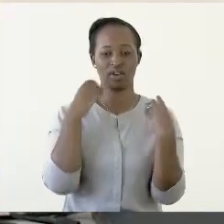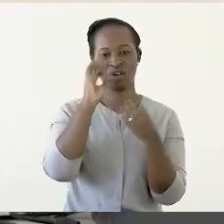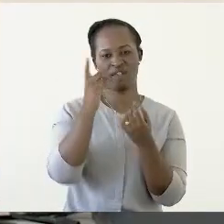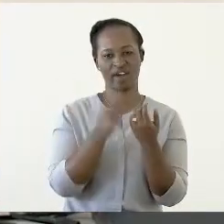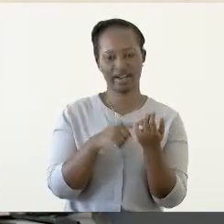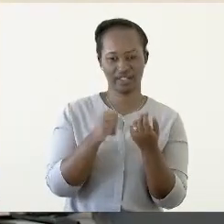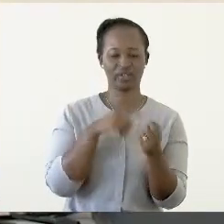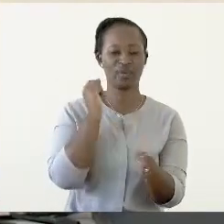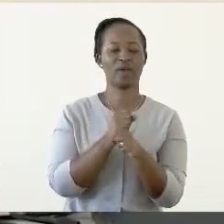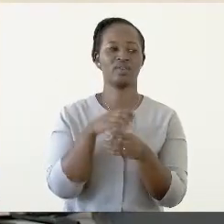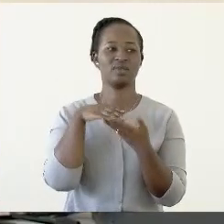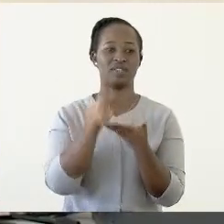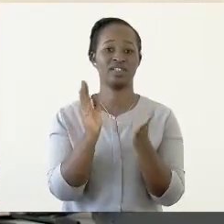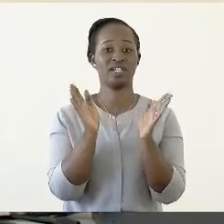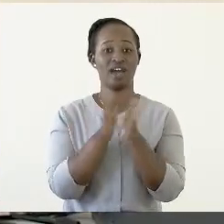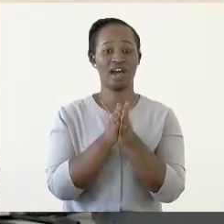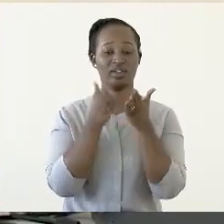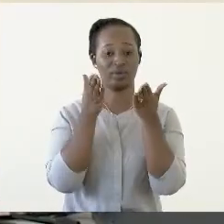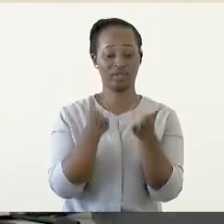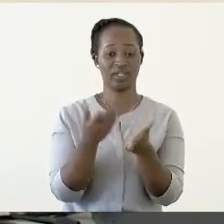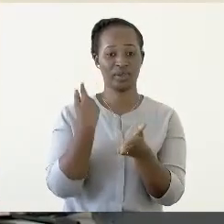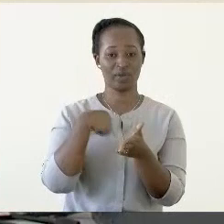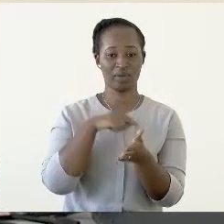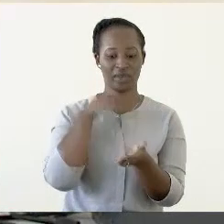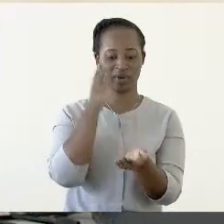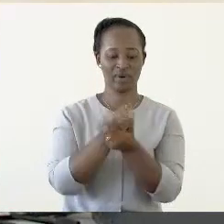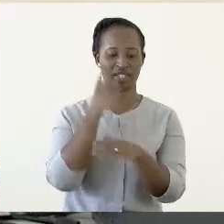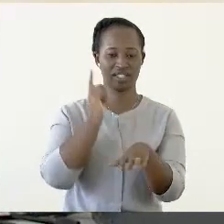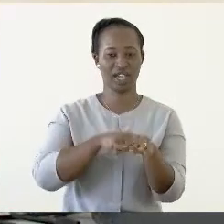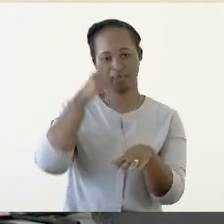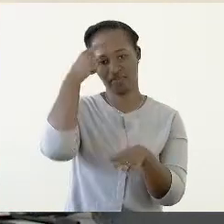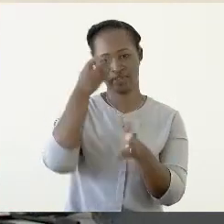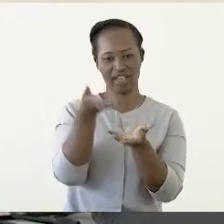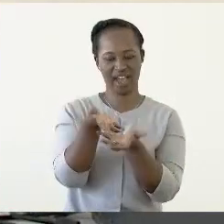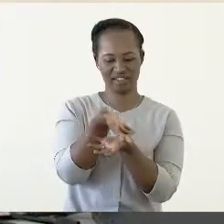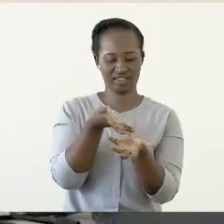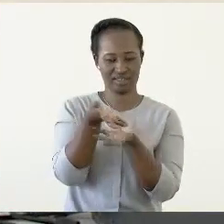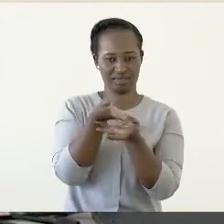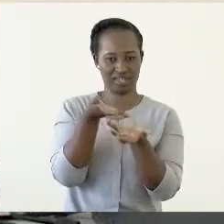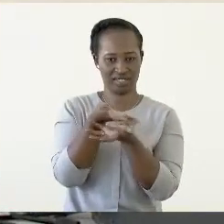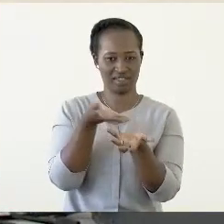sure. And today it is the right time for the assessment. Let us